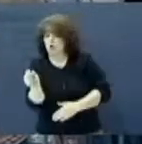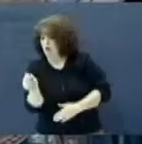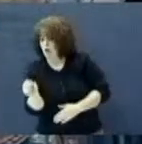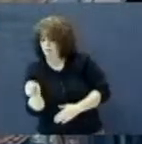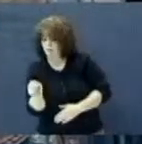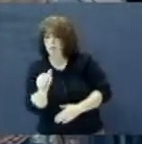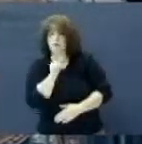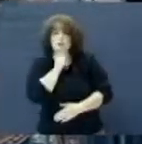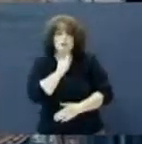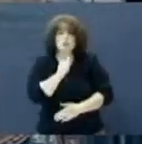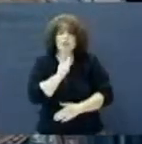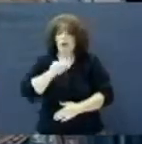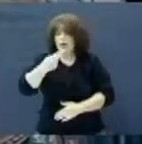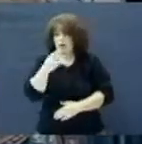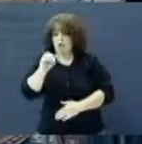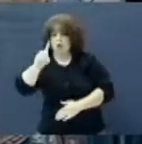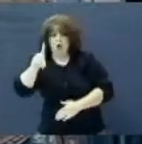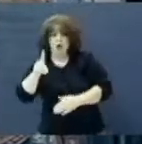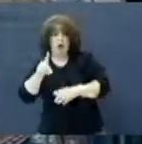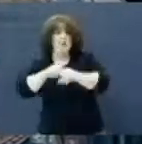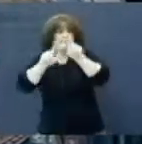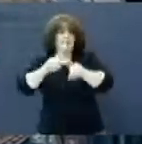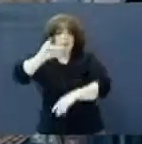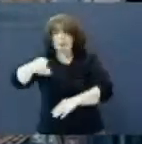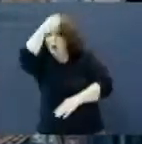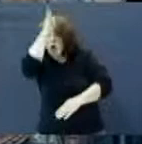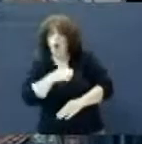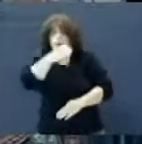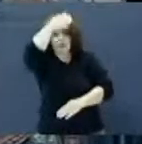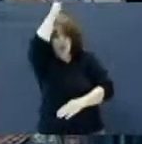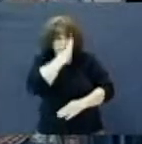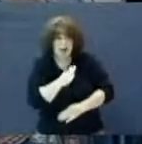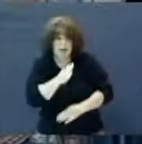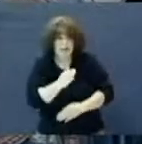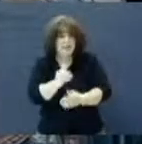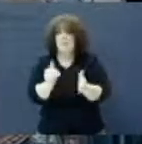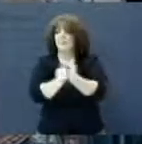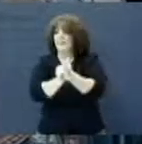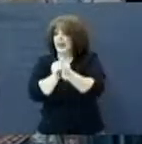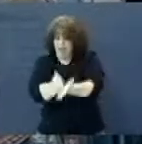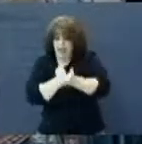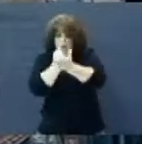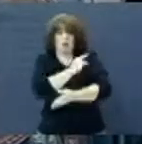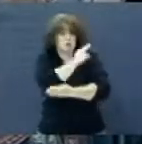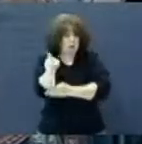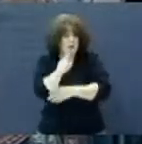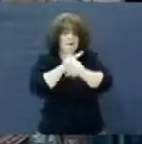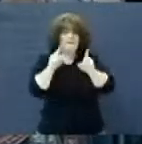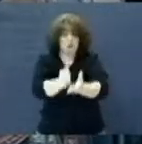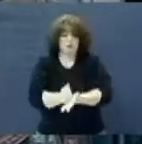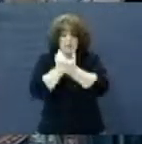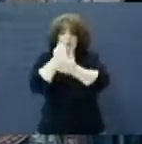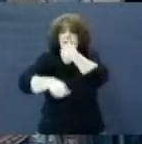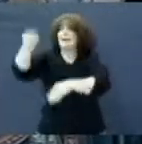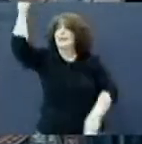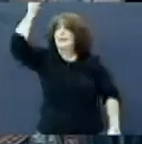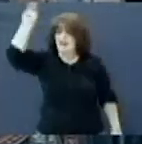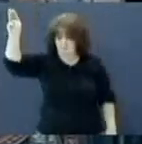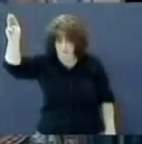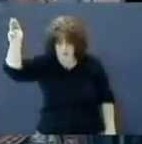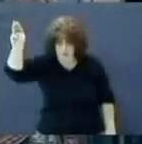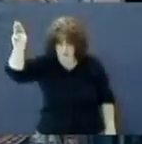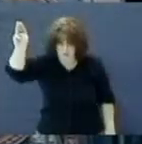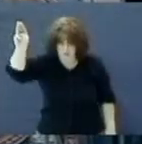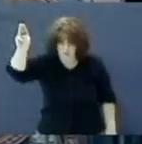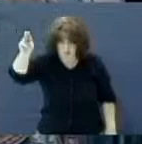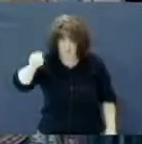of Jehovah God can give you help this morning. But I can tell you this morning, there is help in him.